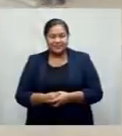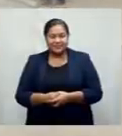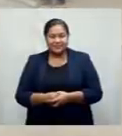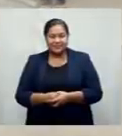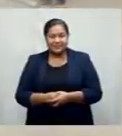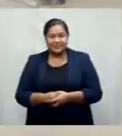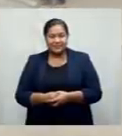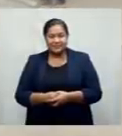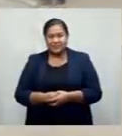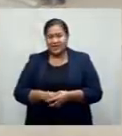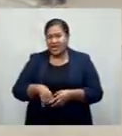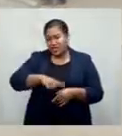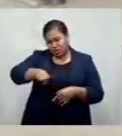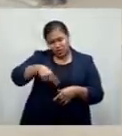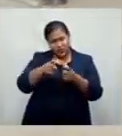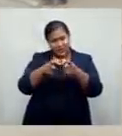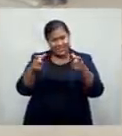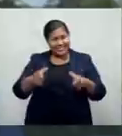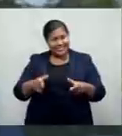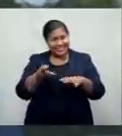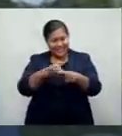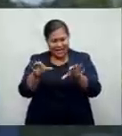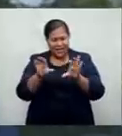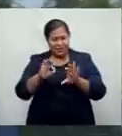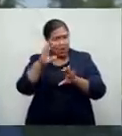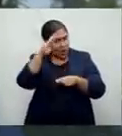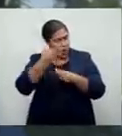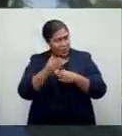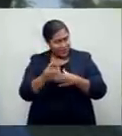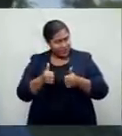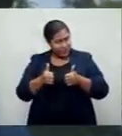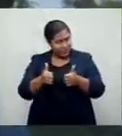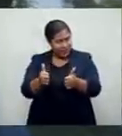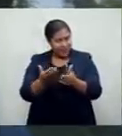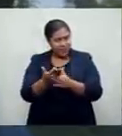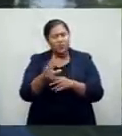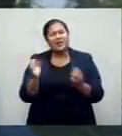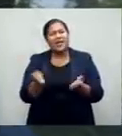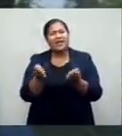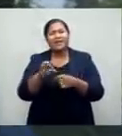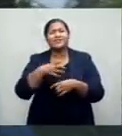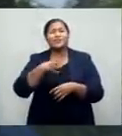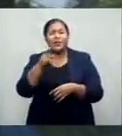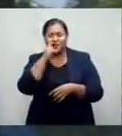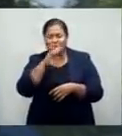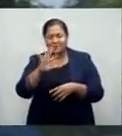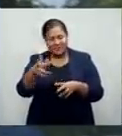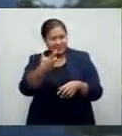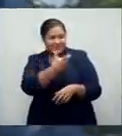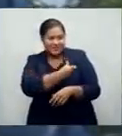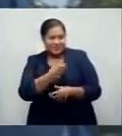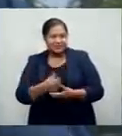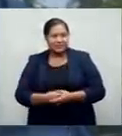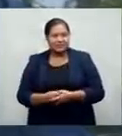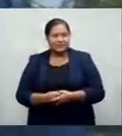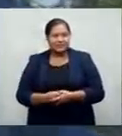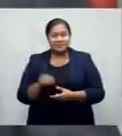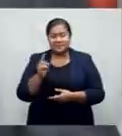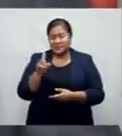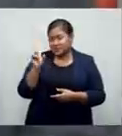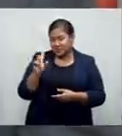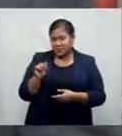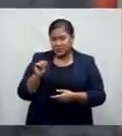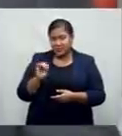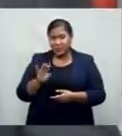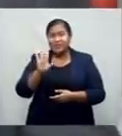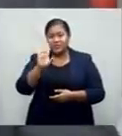The Suva City Council hopes this drive-through vaccination campaign will encourage more people to get vaccinated. What it does is you are